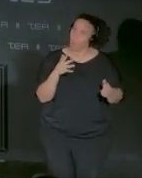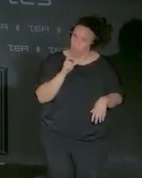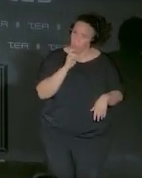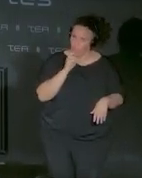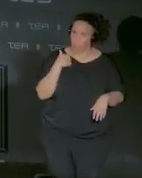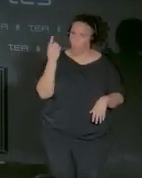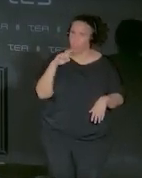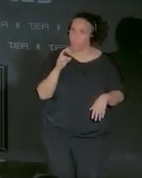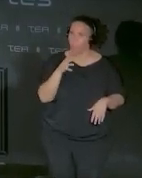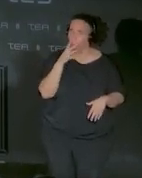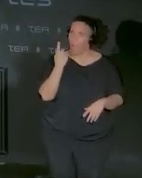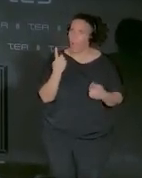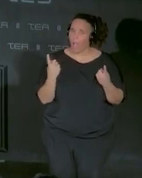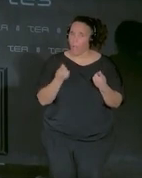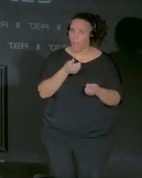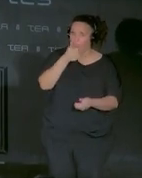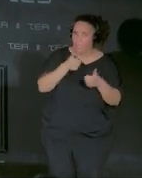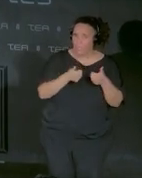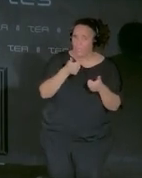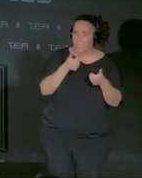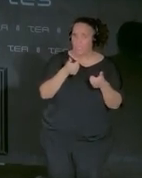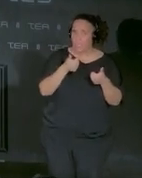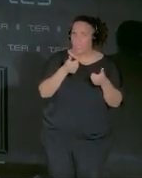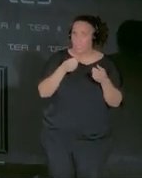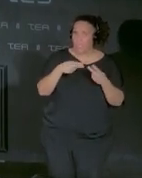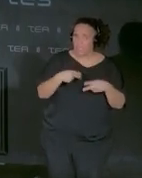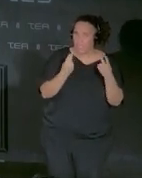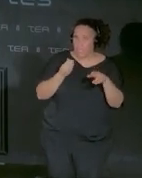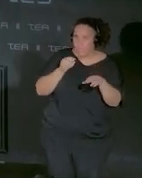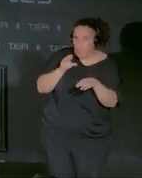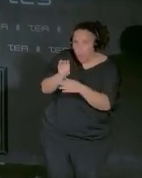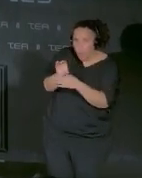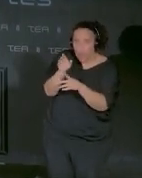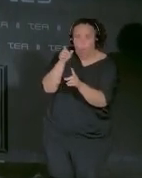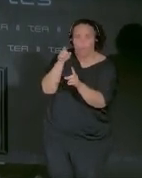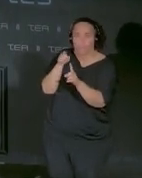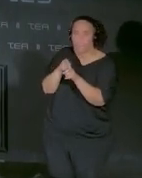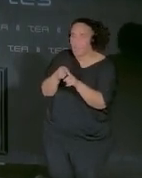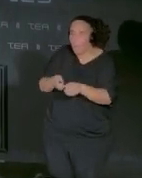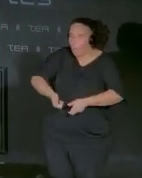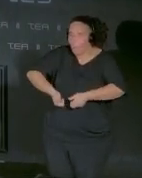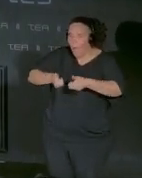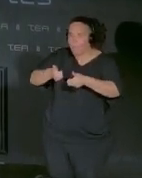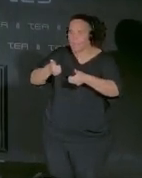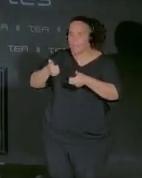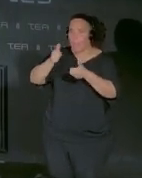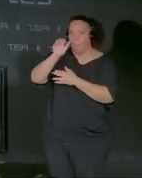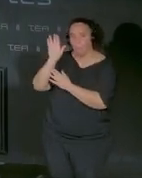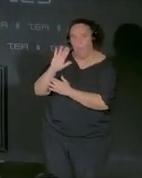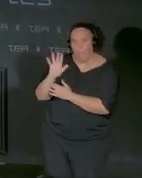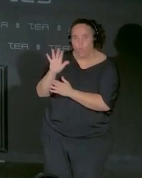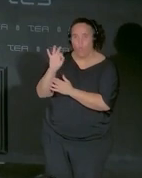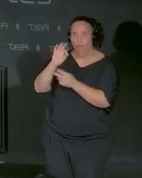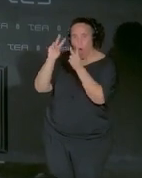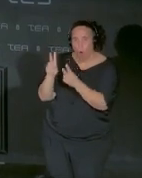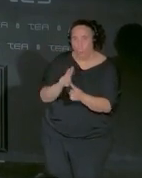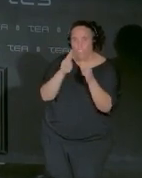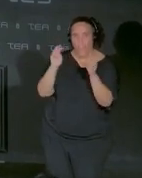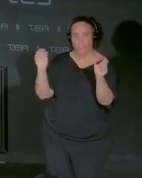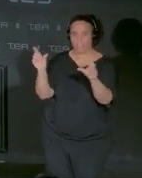with games. So they probably won't choose the games, and game developers know this. So they won't even bother to do an